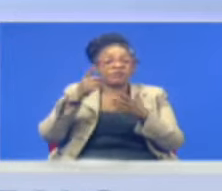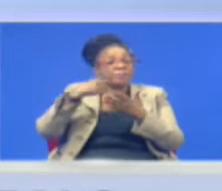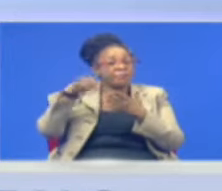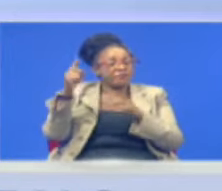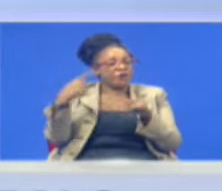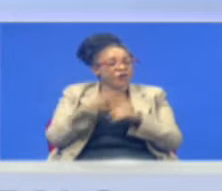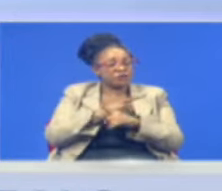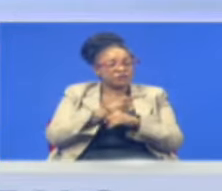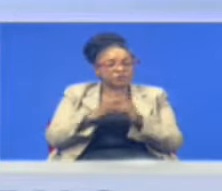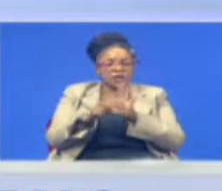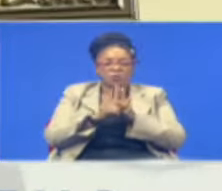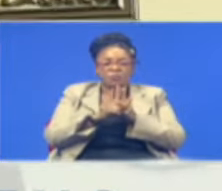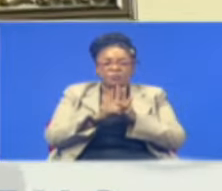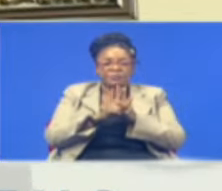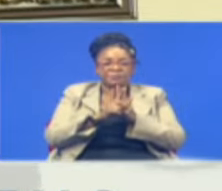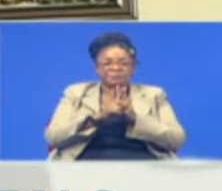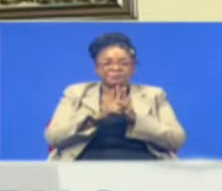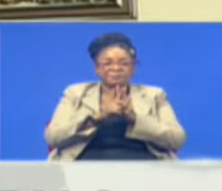to the law.